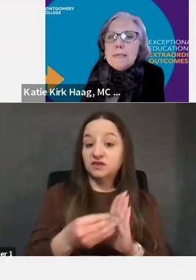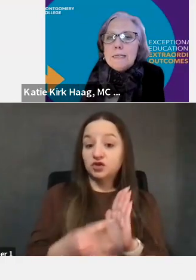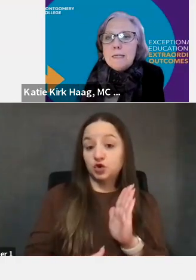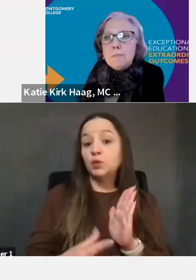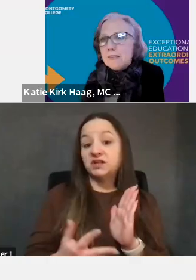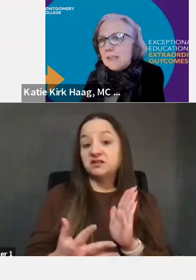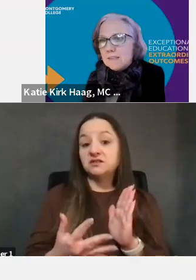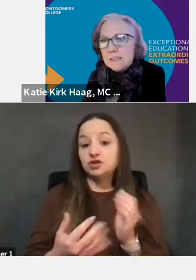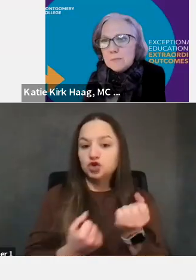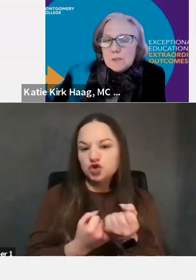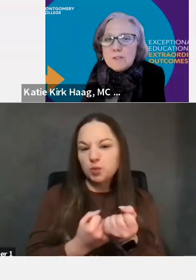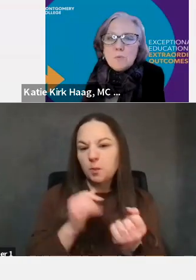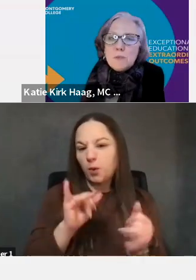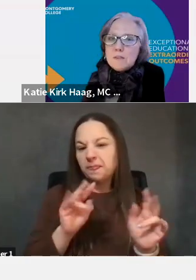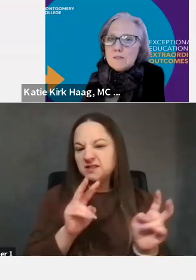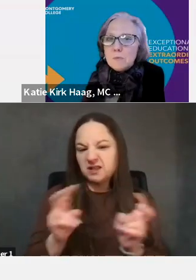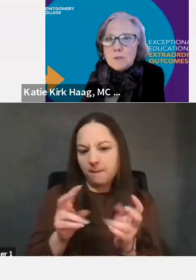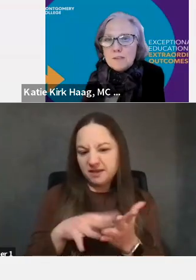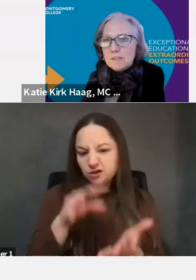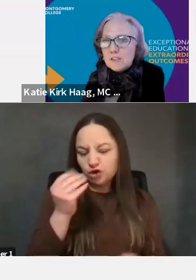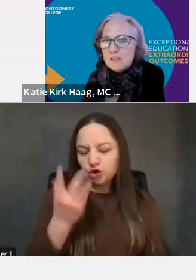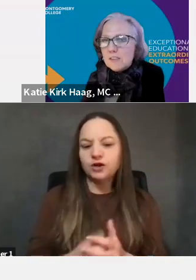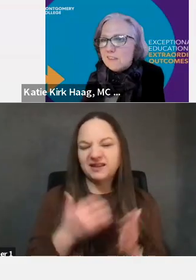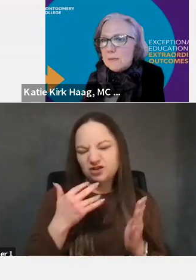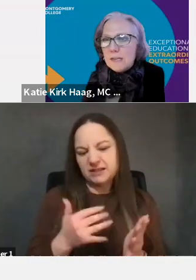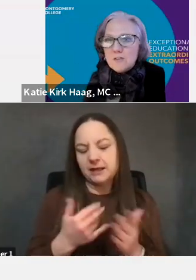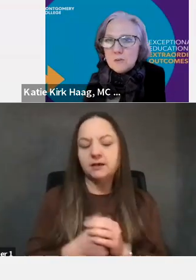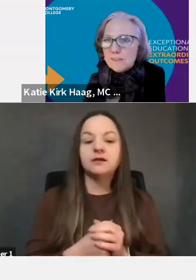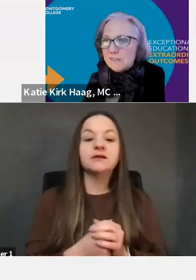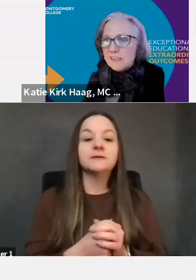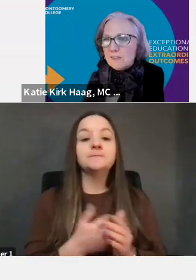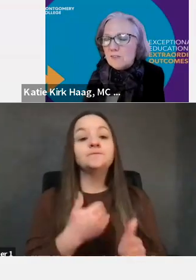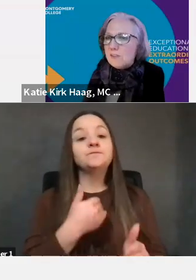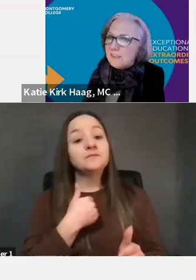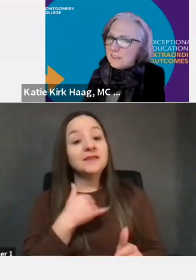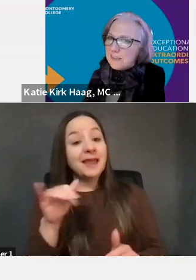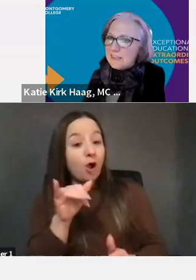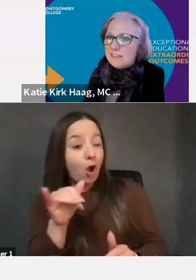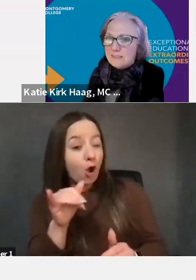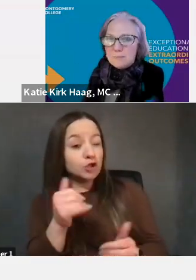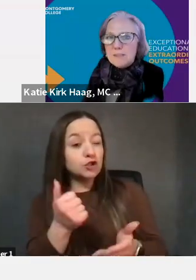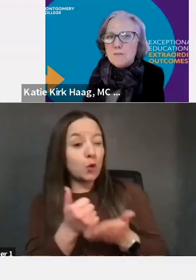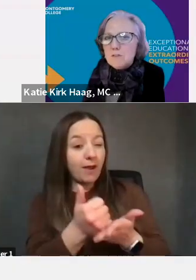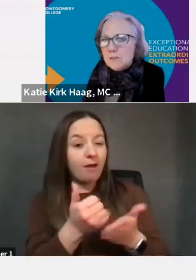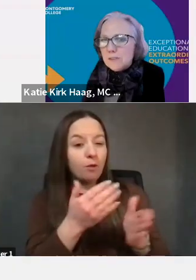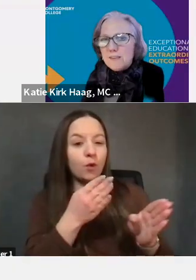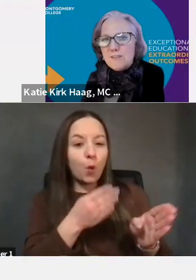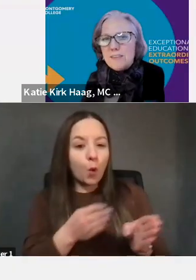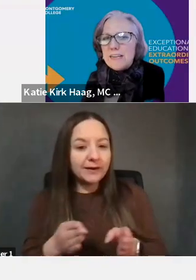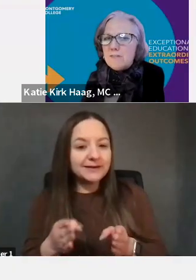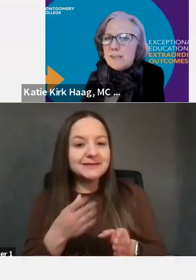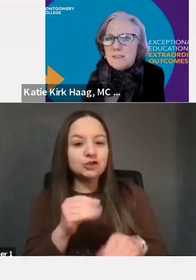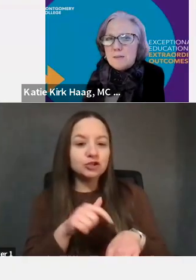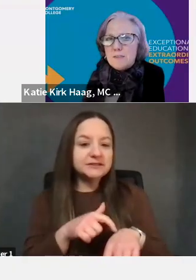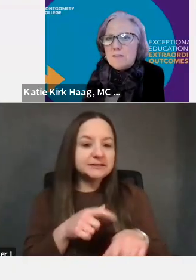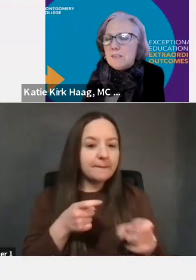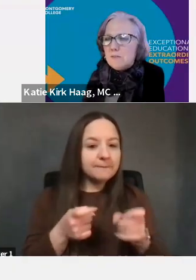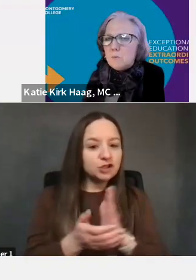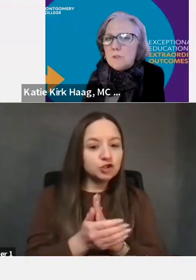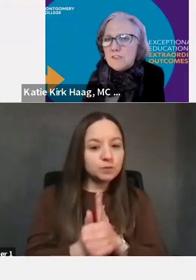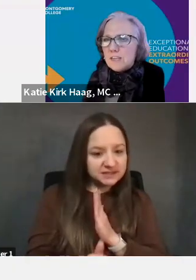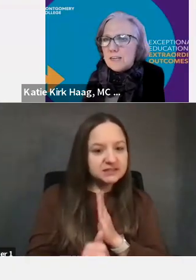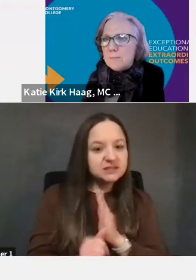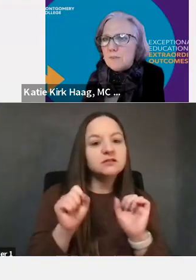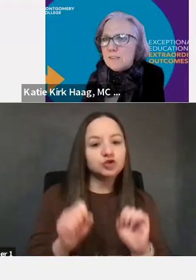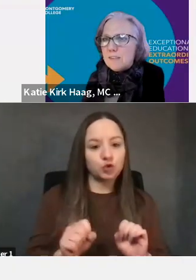studying. In that same learning suite, there's some organization and time management skills. You can get that individually. There's a lot of academic